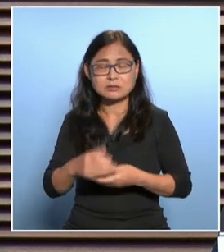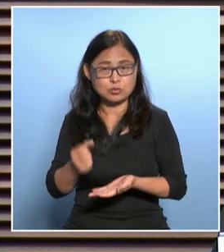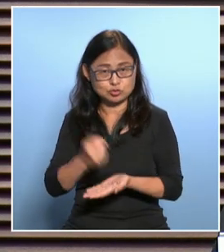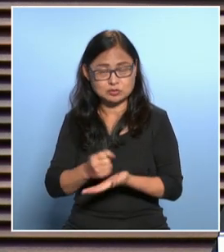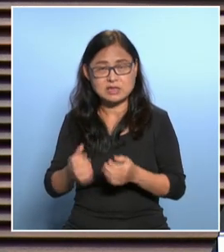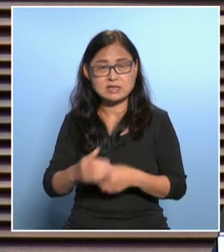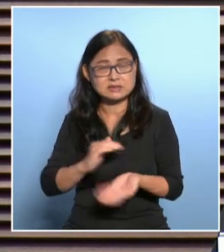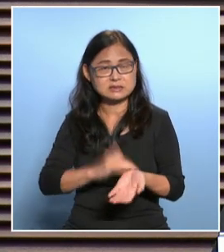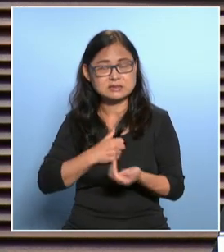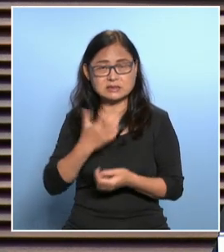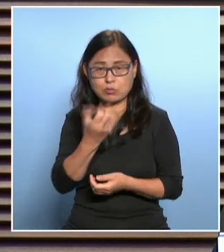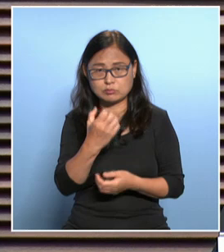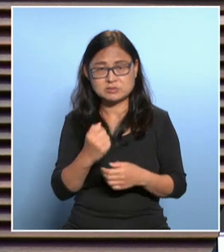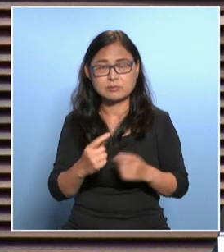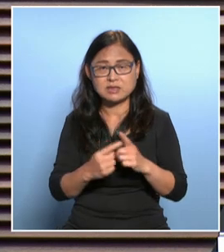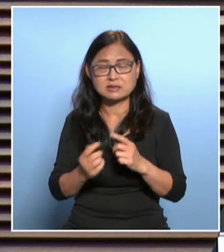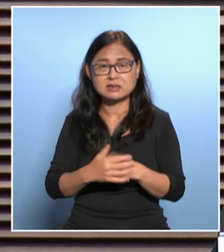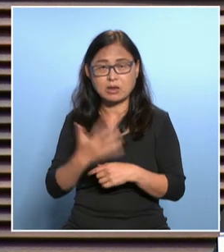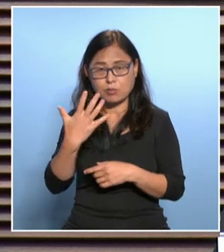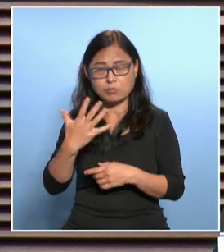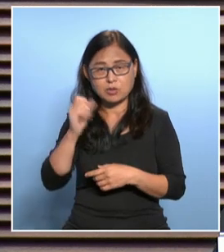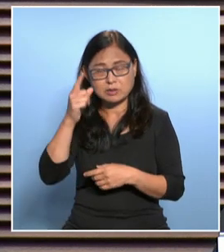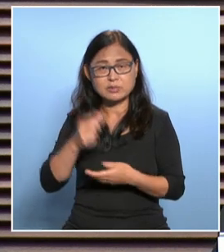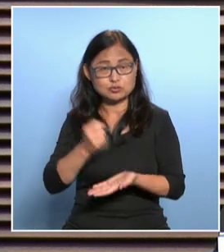year, we have 50